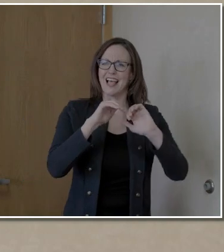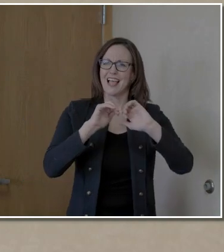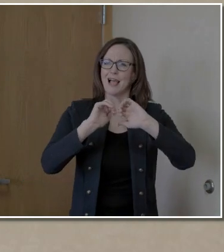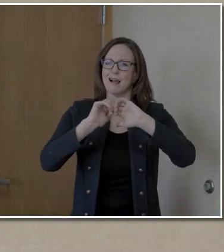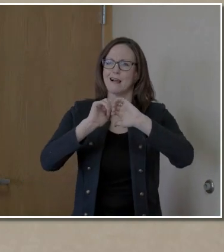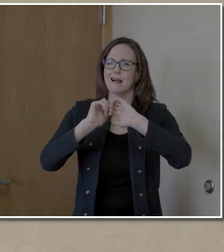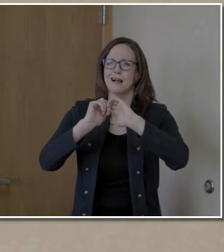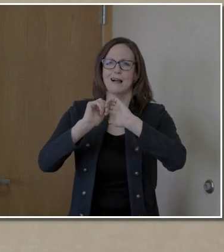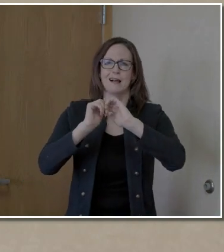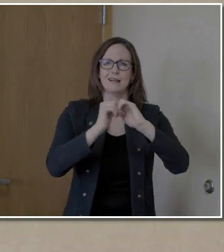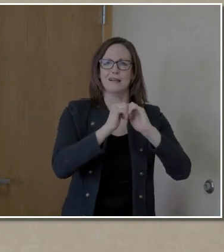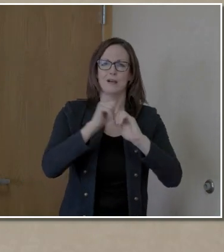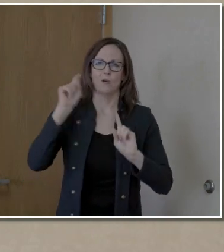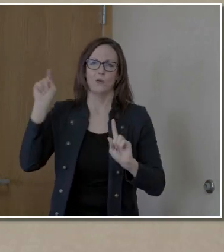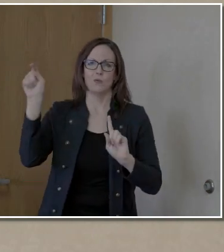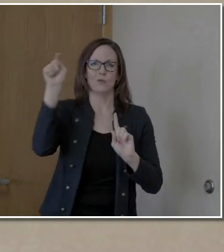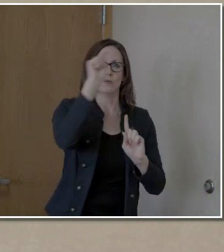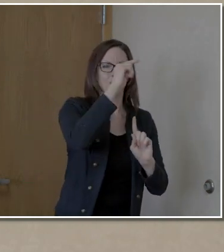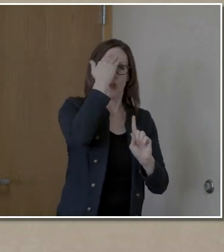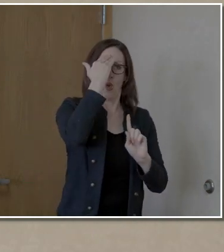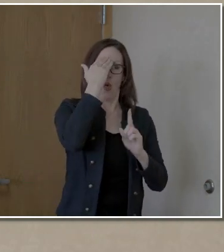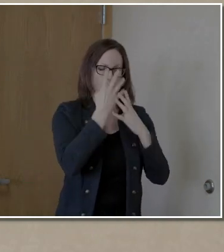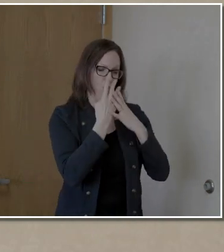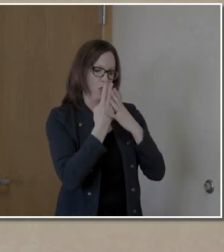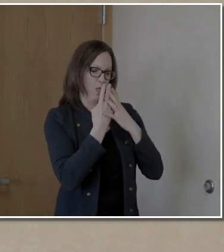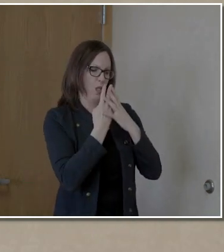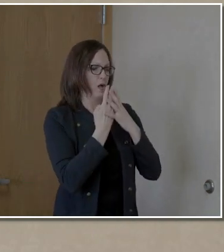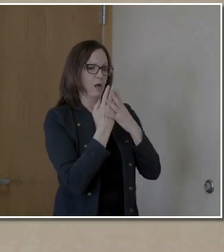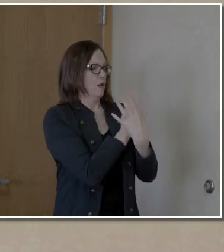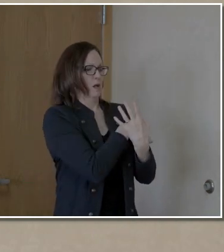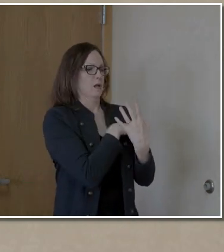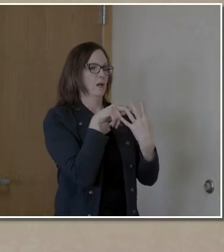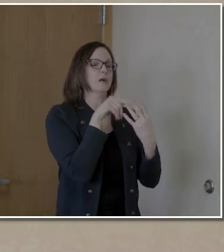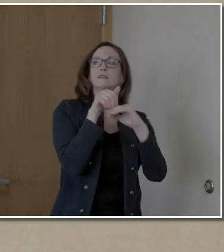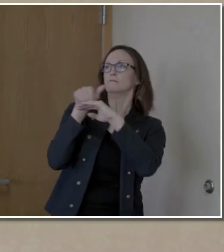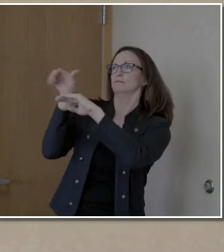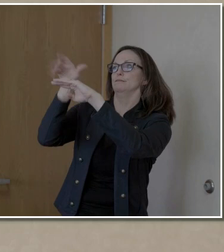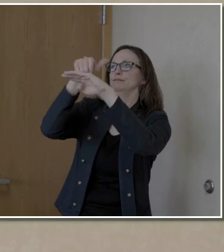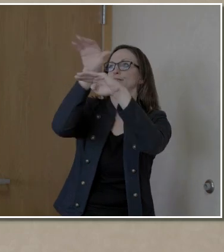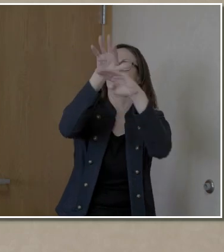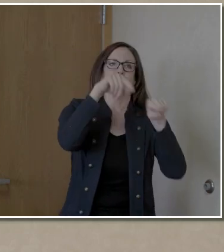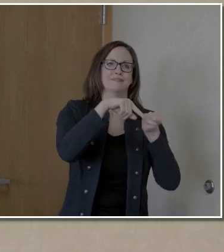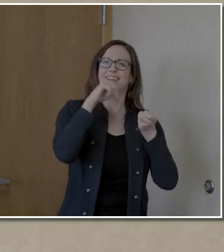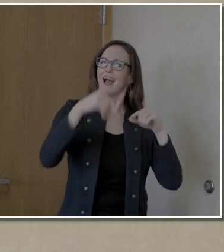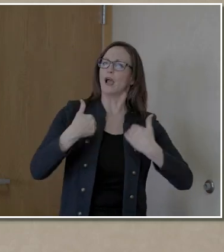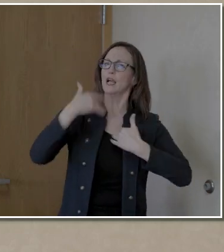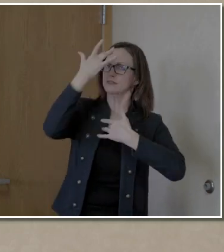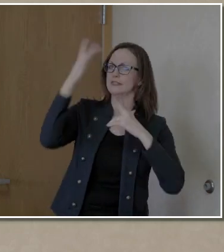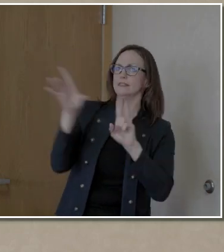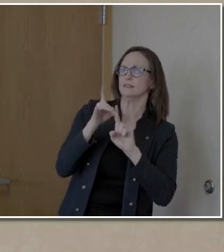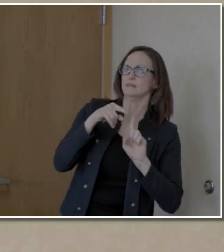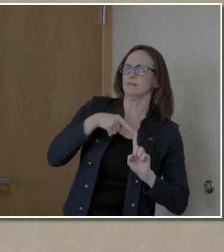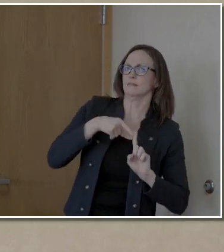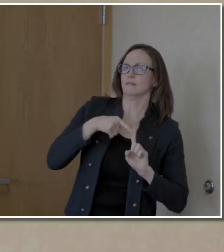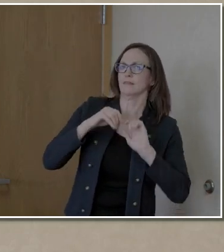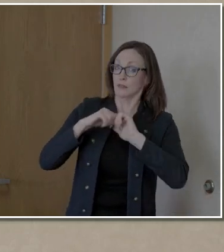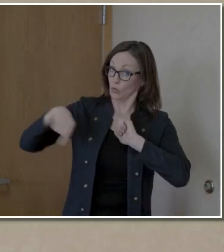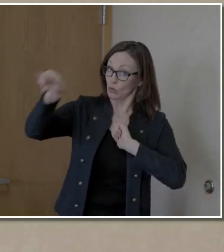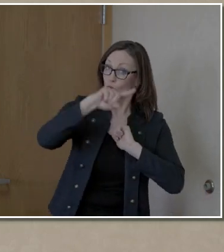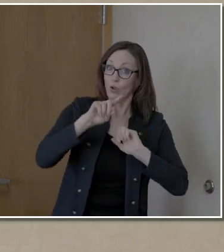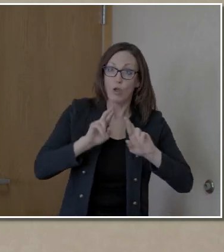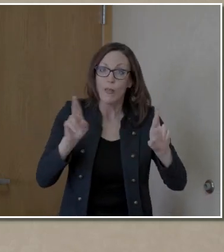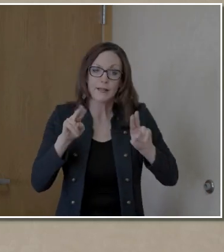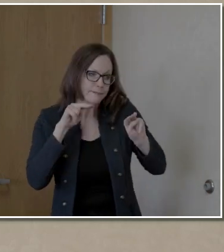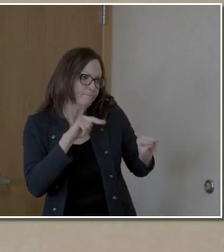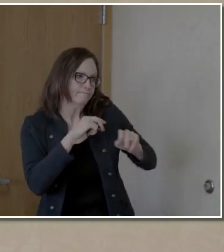Chuck, to answer your question directly, the positive COVID-19 cases that we've had across